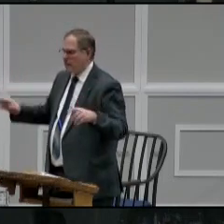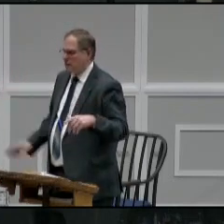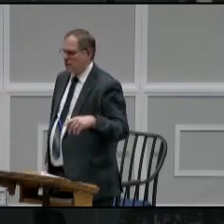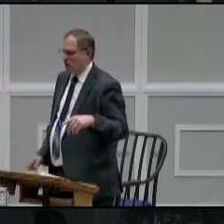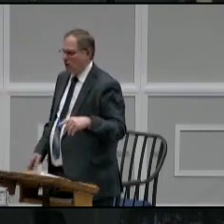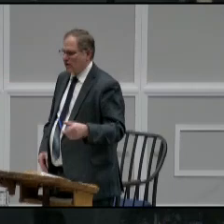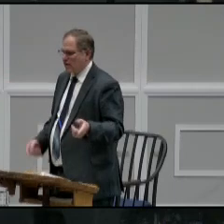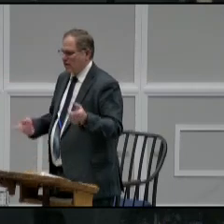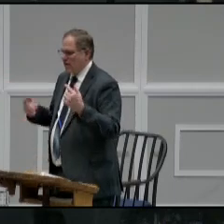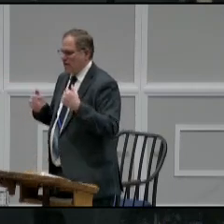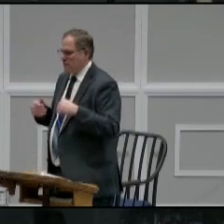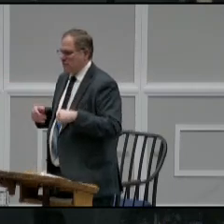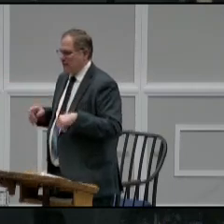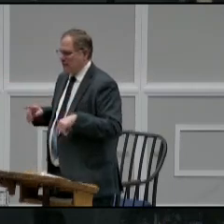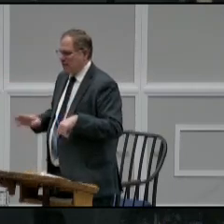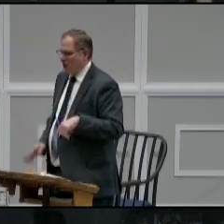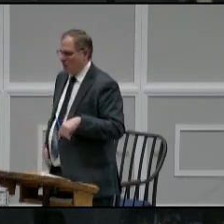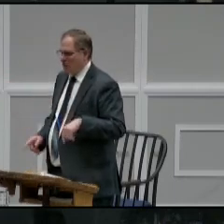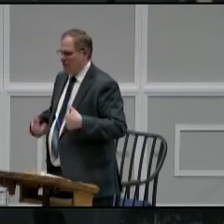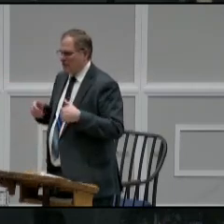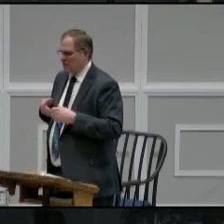trailer.